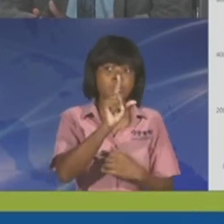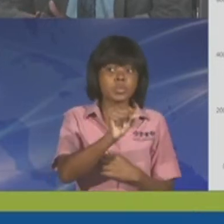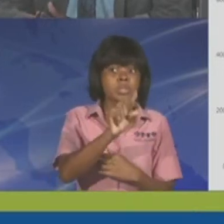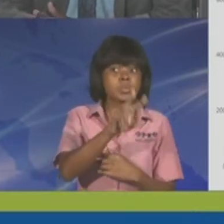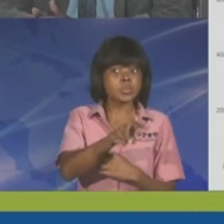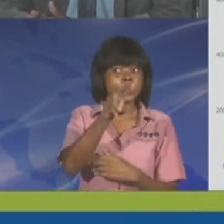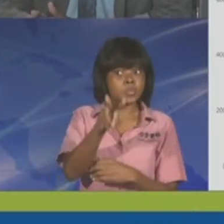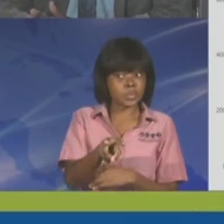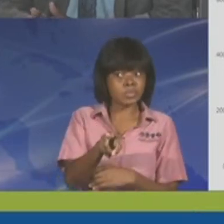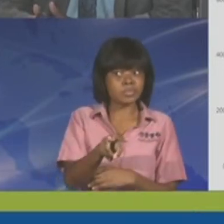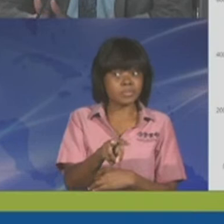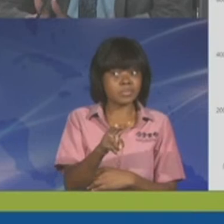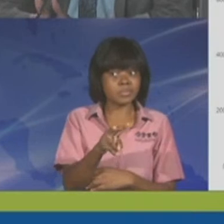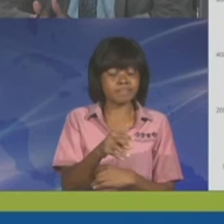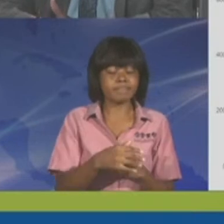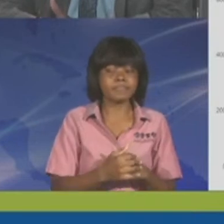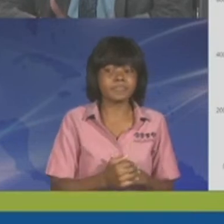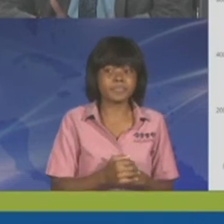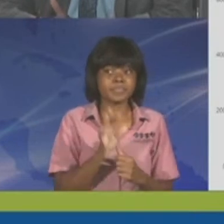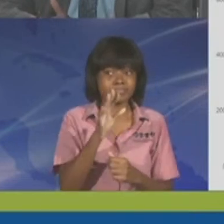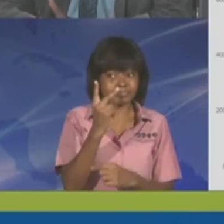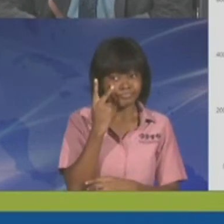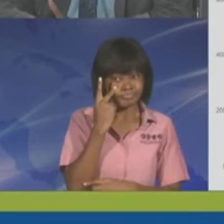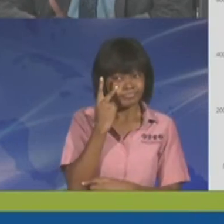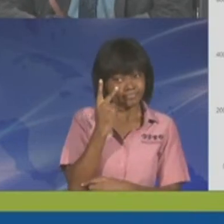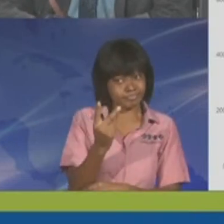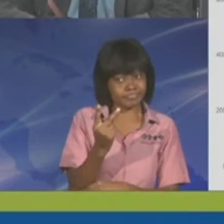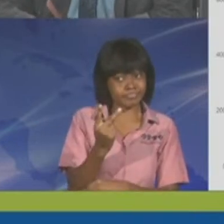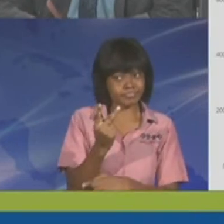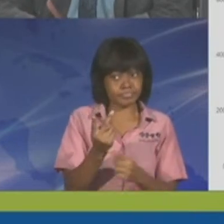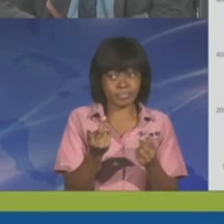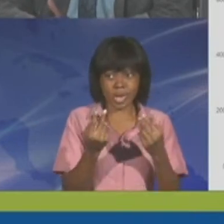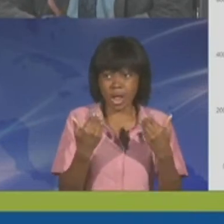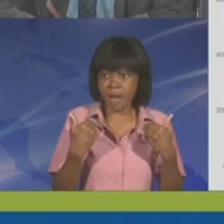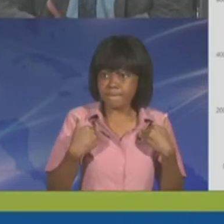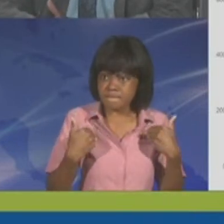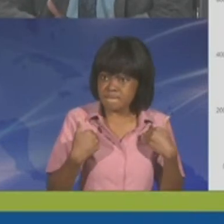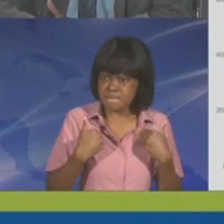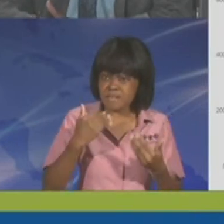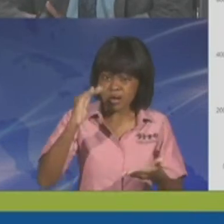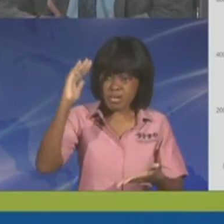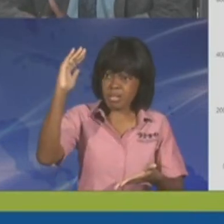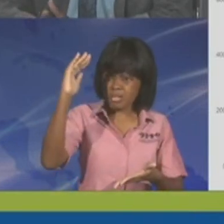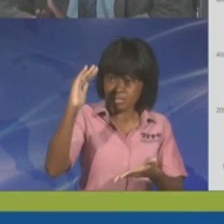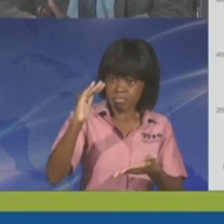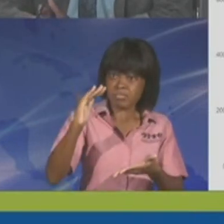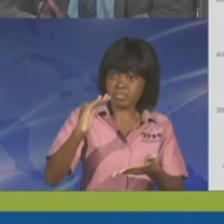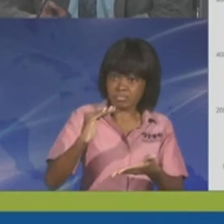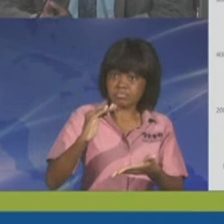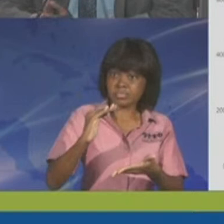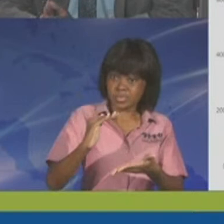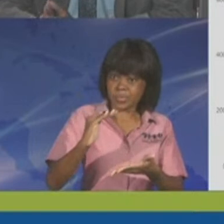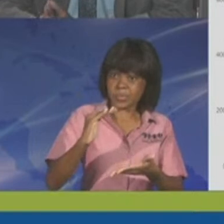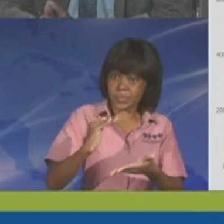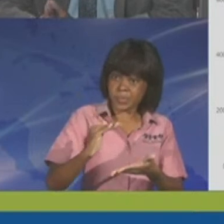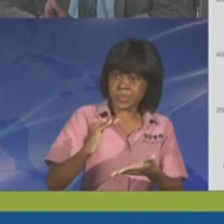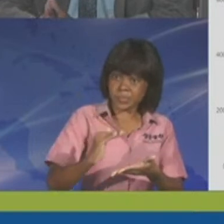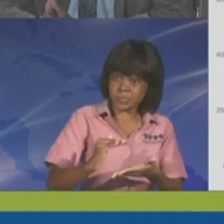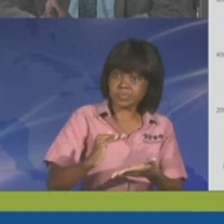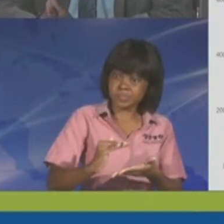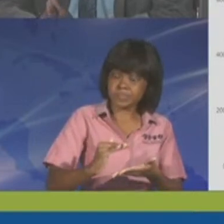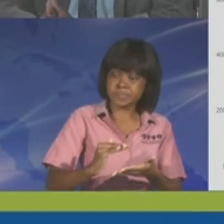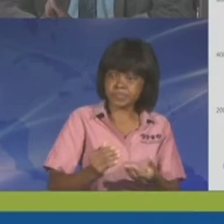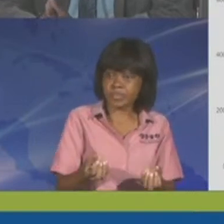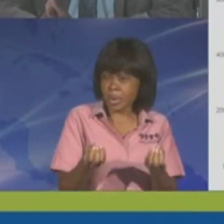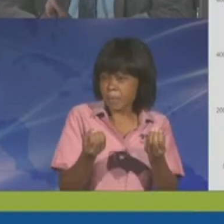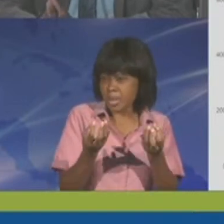for those months, we do see that there is a progressive decrease in the numbers of cases presenting